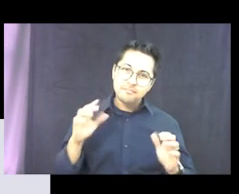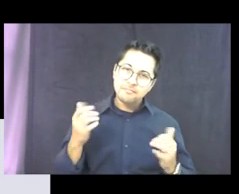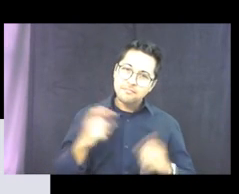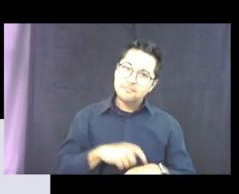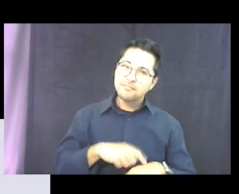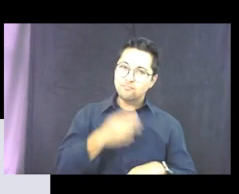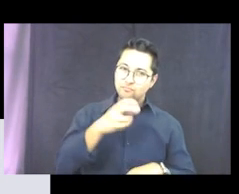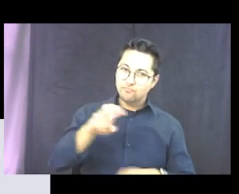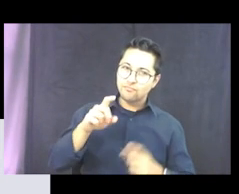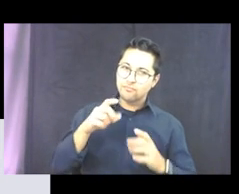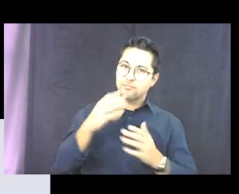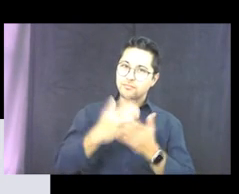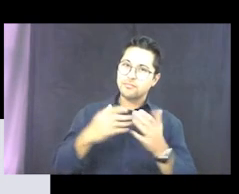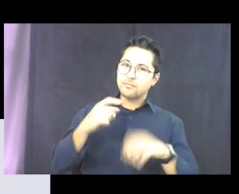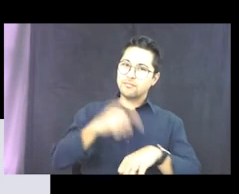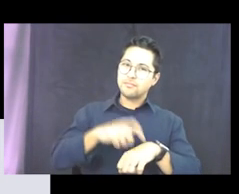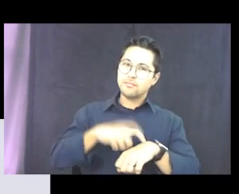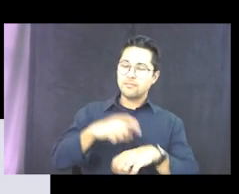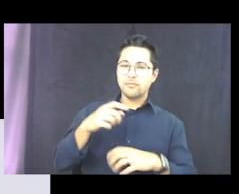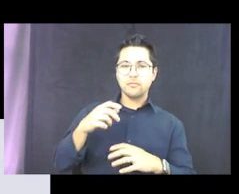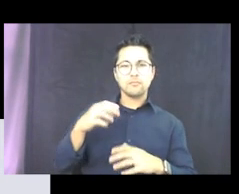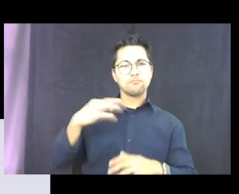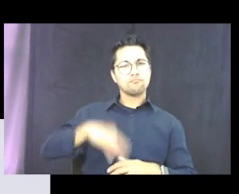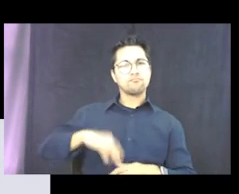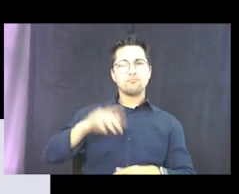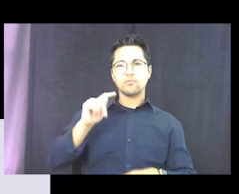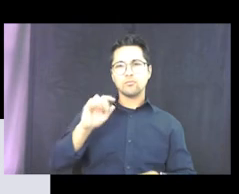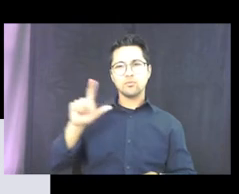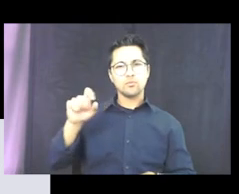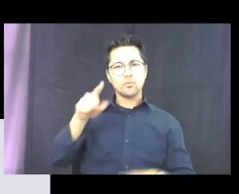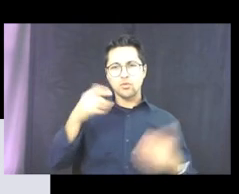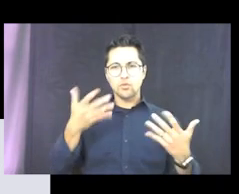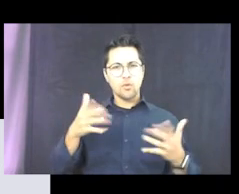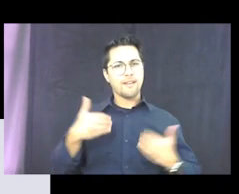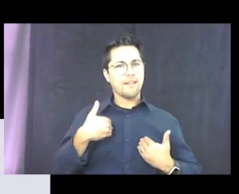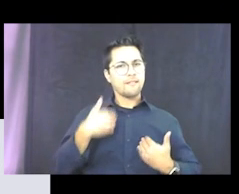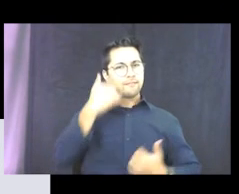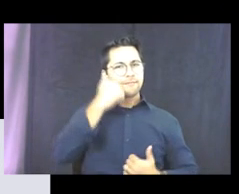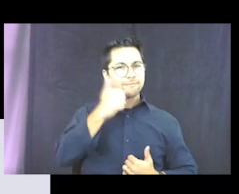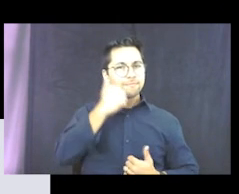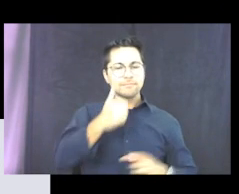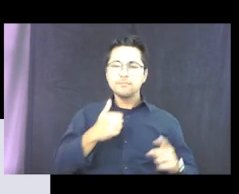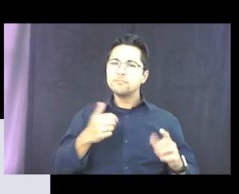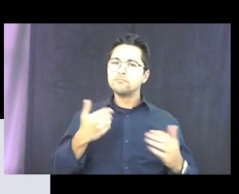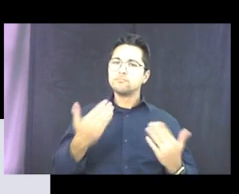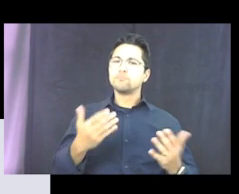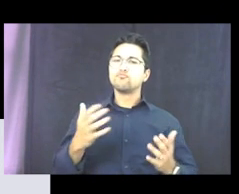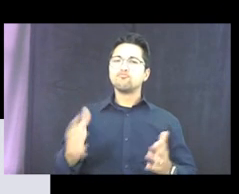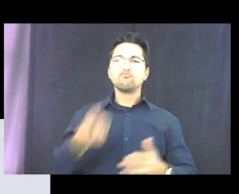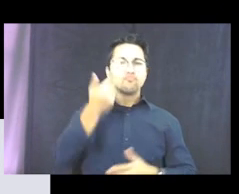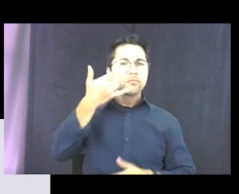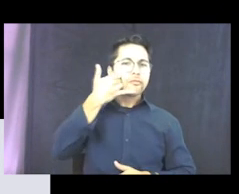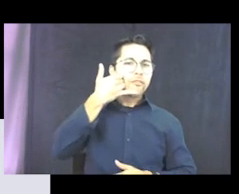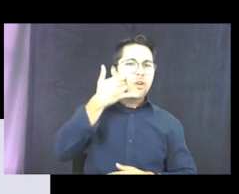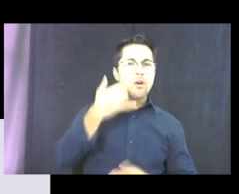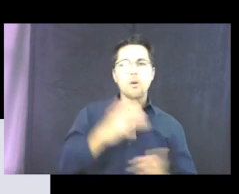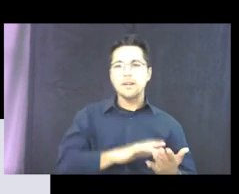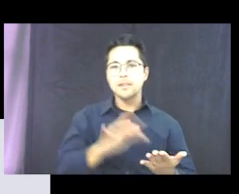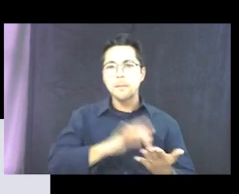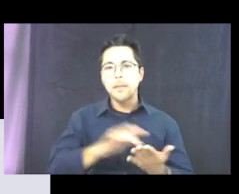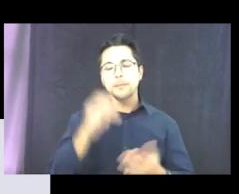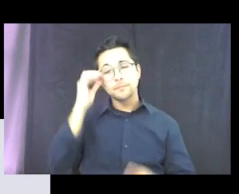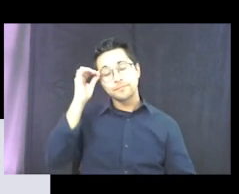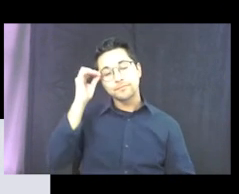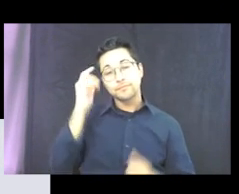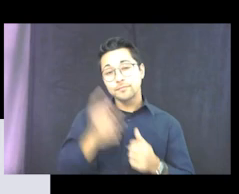into some examples of useful built-in tools that you have with you every day. So go ahead and grab your cell phone or tablet. The